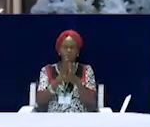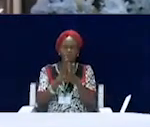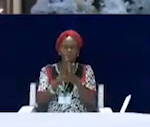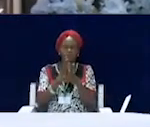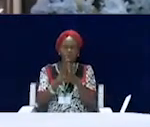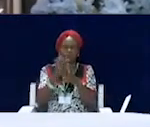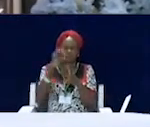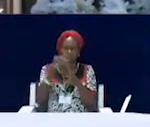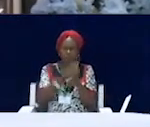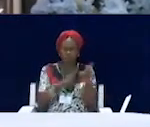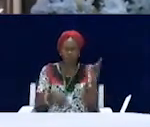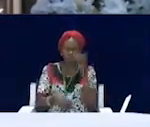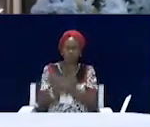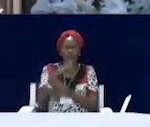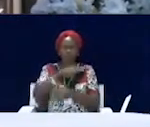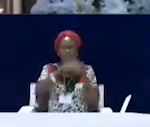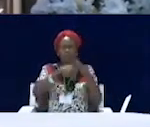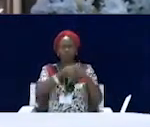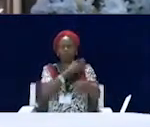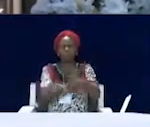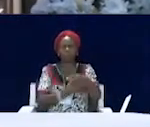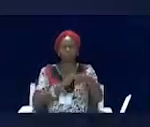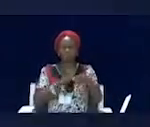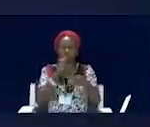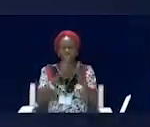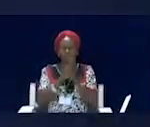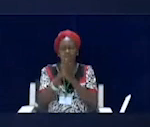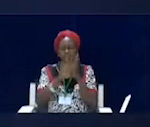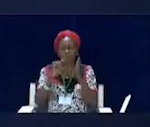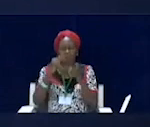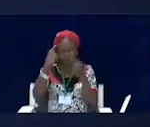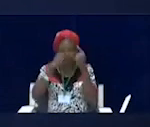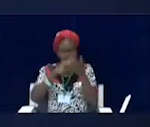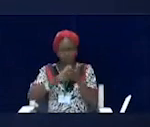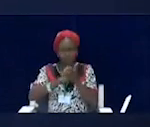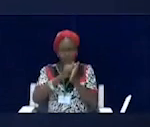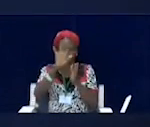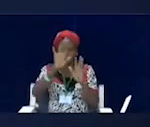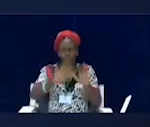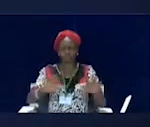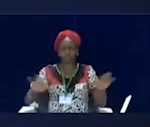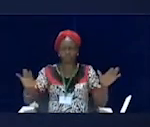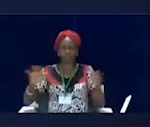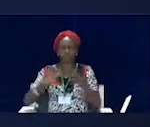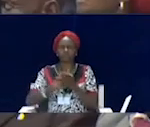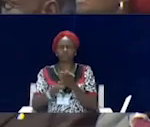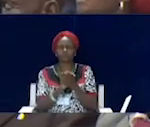And so, Lord God Almighty, I'm praying concerning these your children,